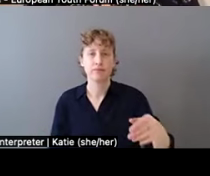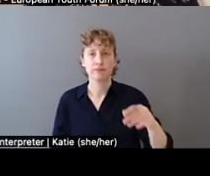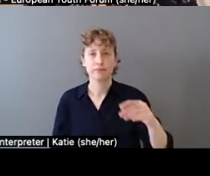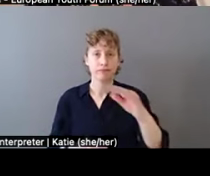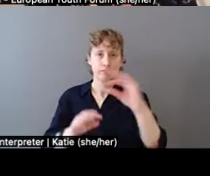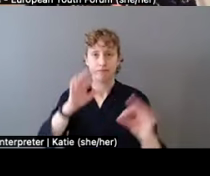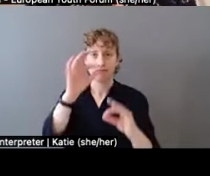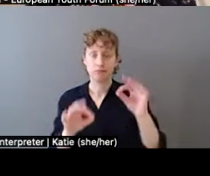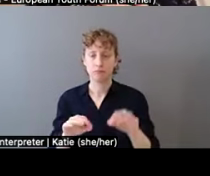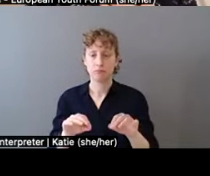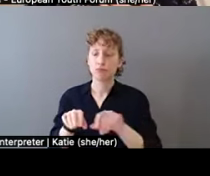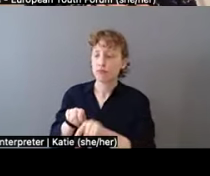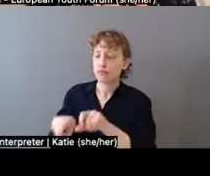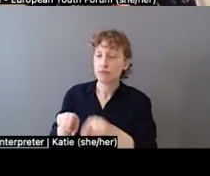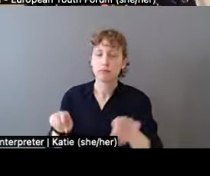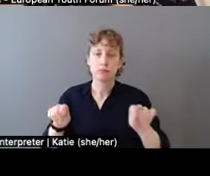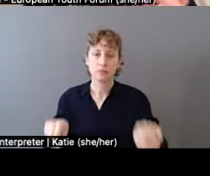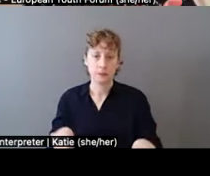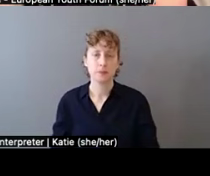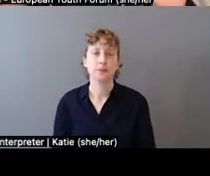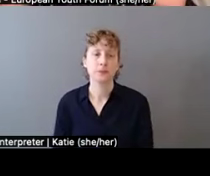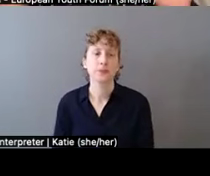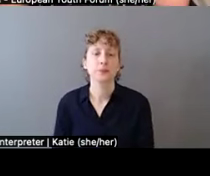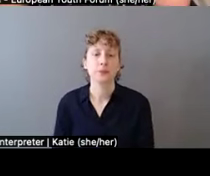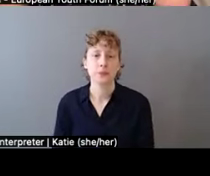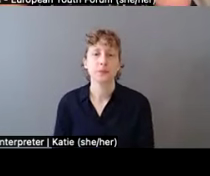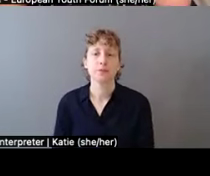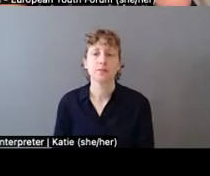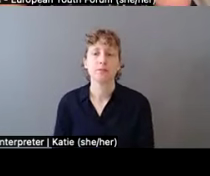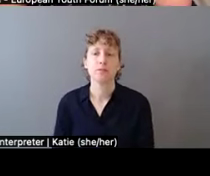able to ask any questions you may have during that time. And now just